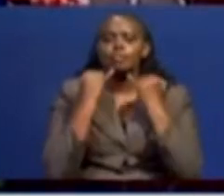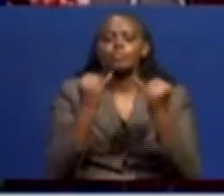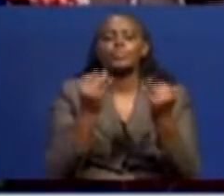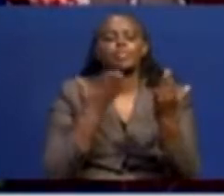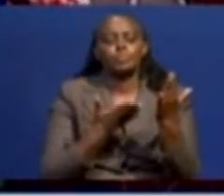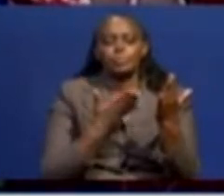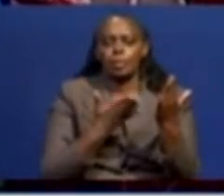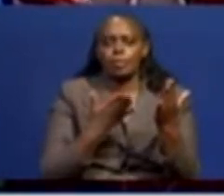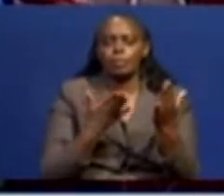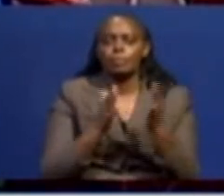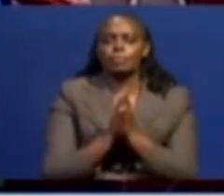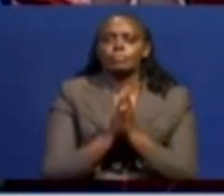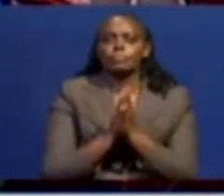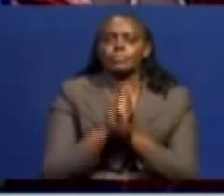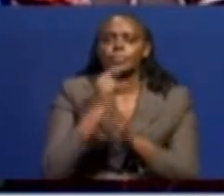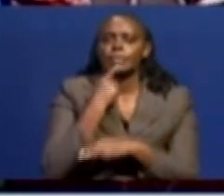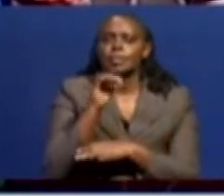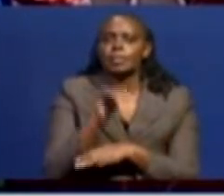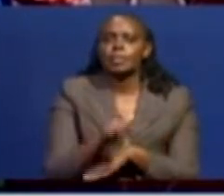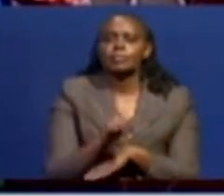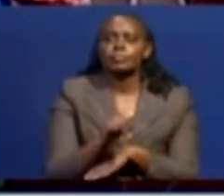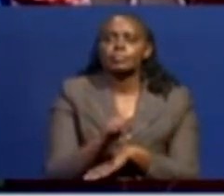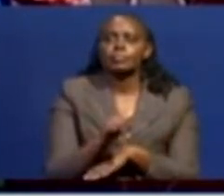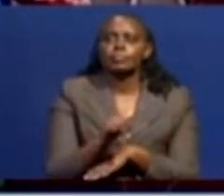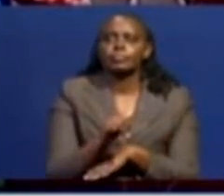it is said that